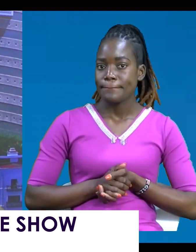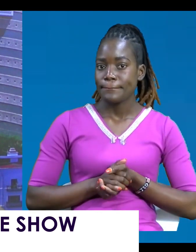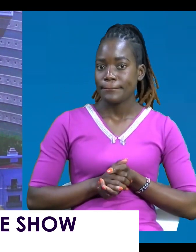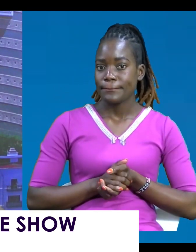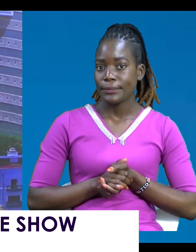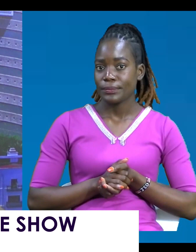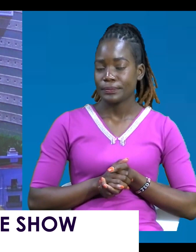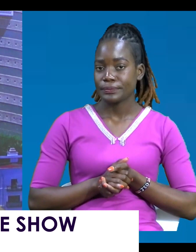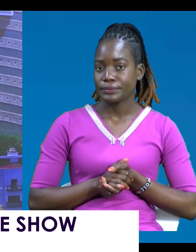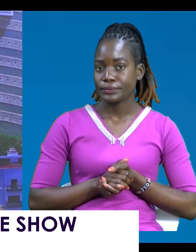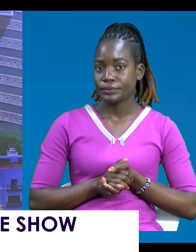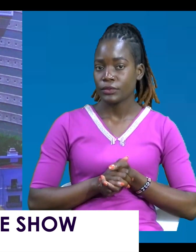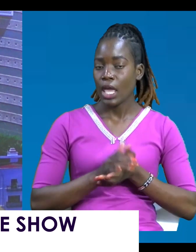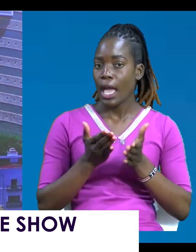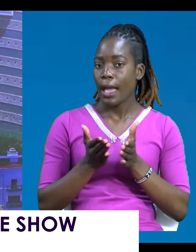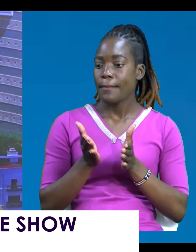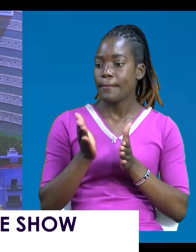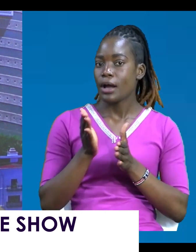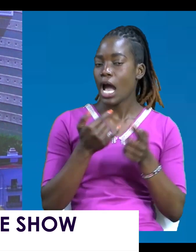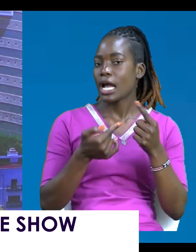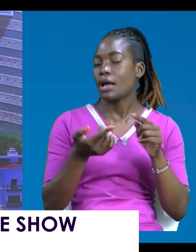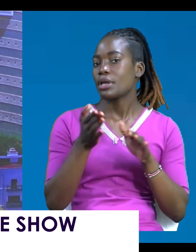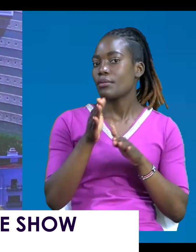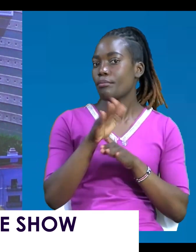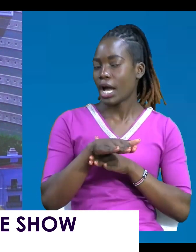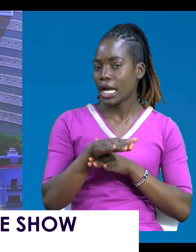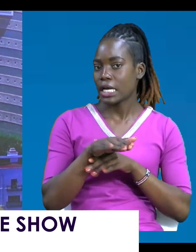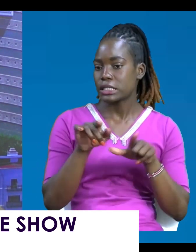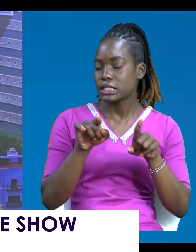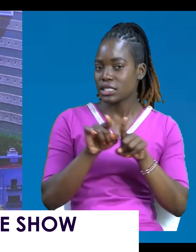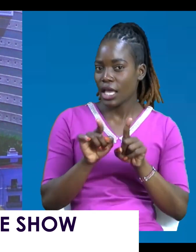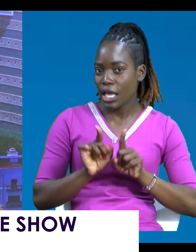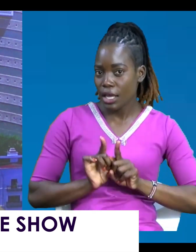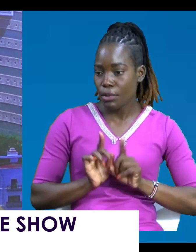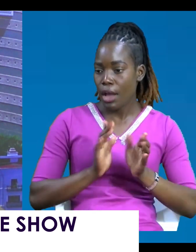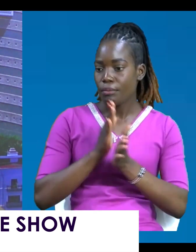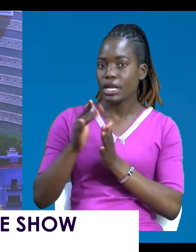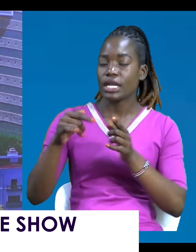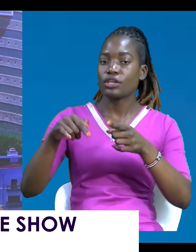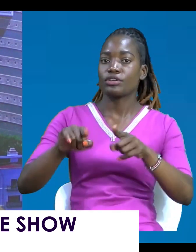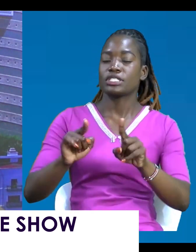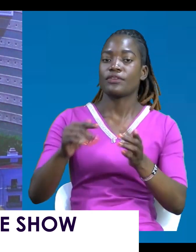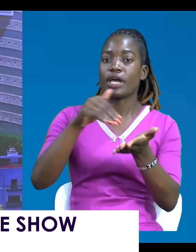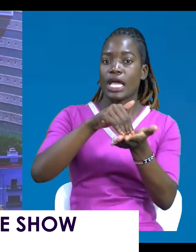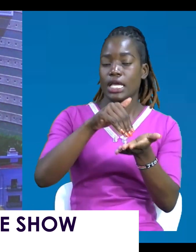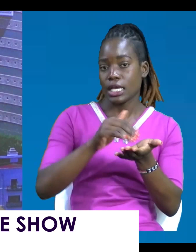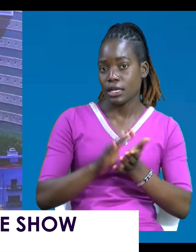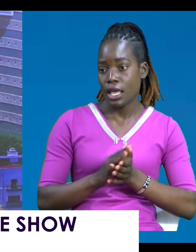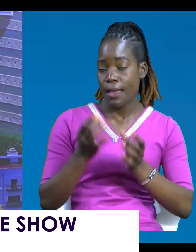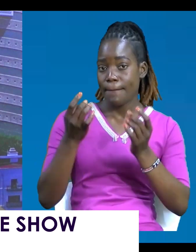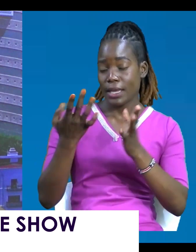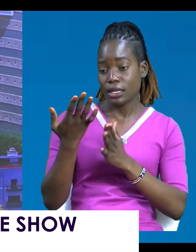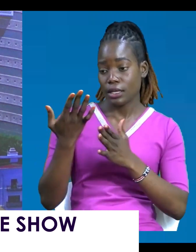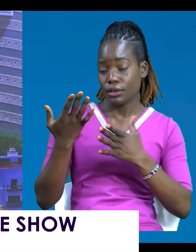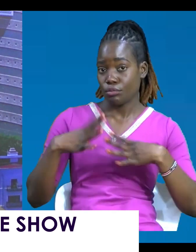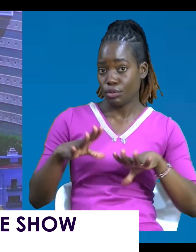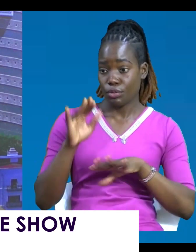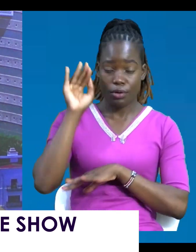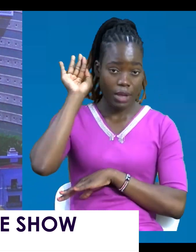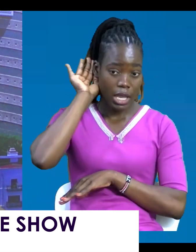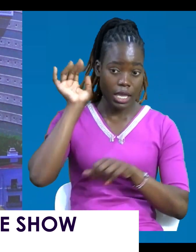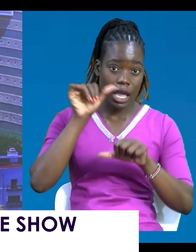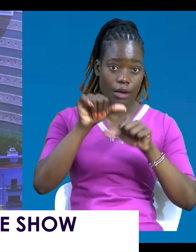repackaging yourself. Many of you could have heard of the word packaging,